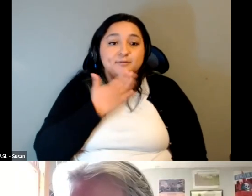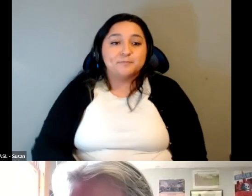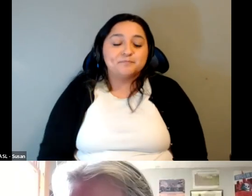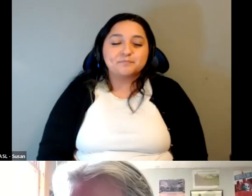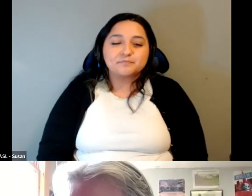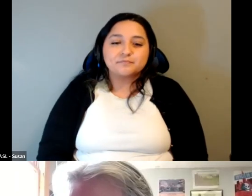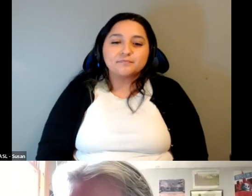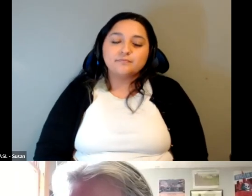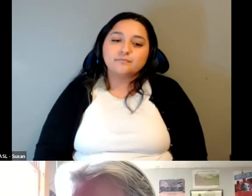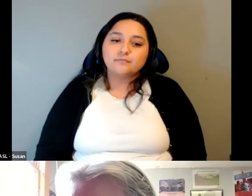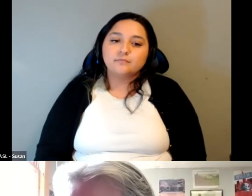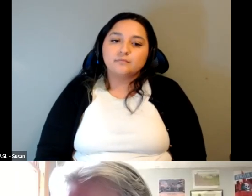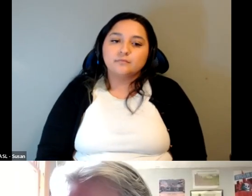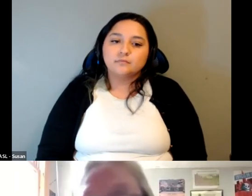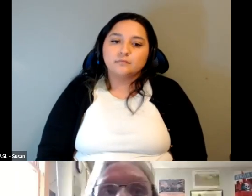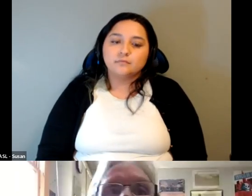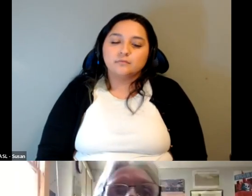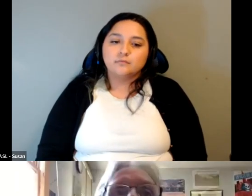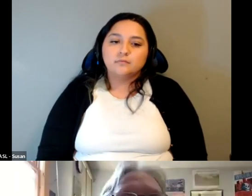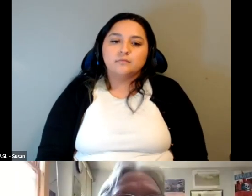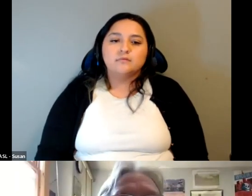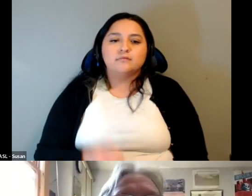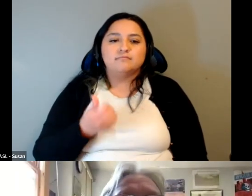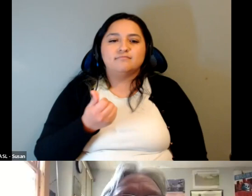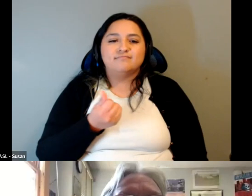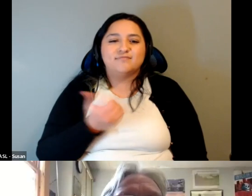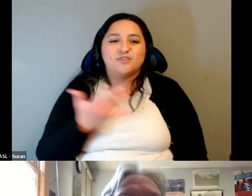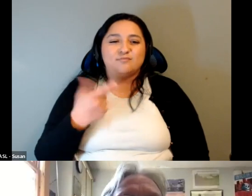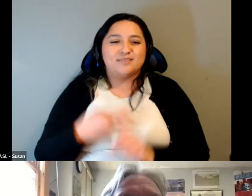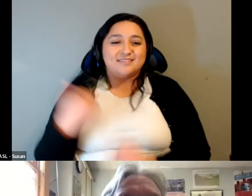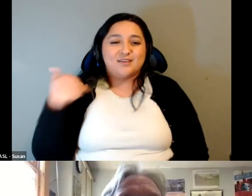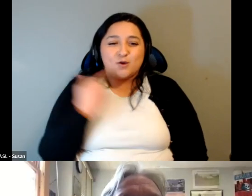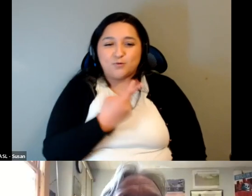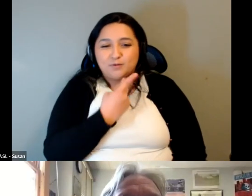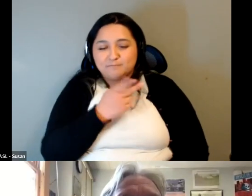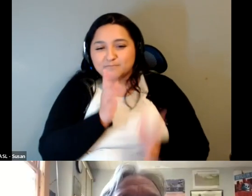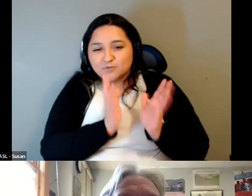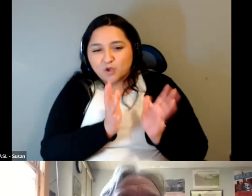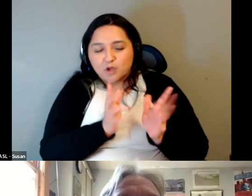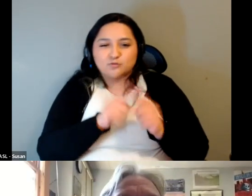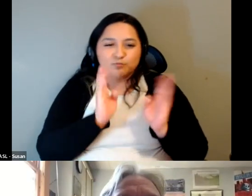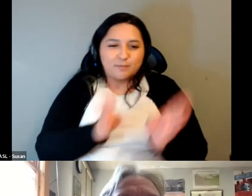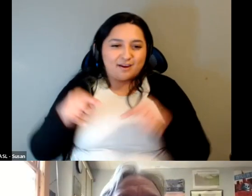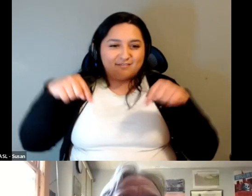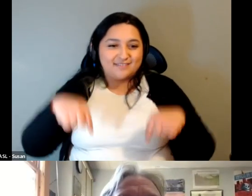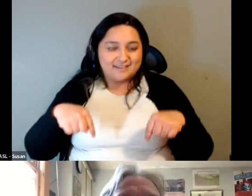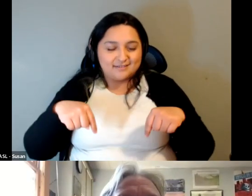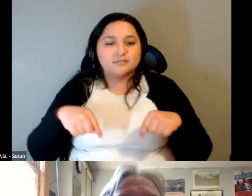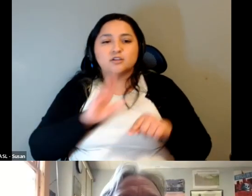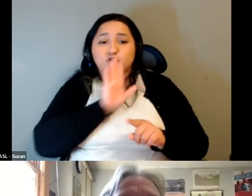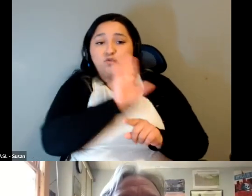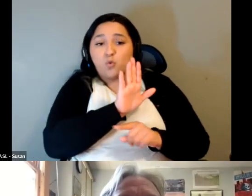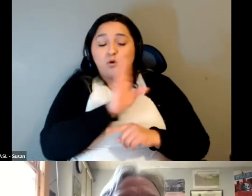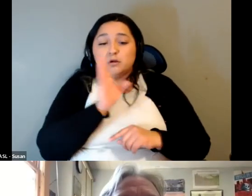You mentioned when we talked a few months ago in preparation for this event that these studies were done in Canada, right? As you presented, but you